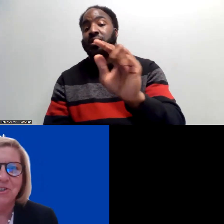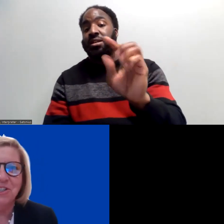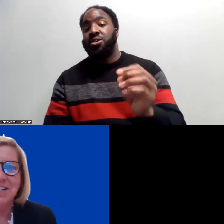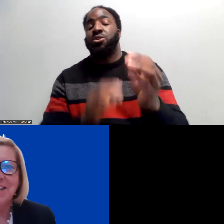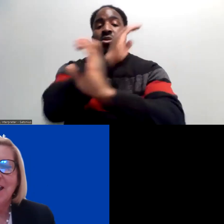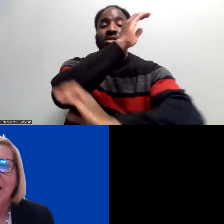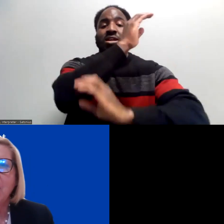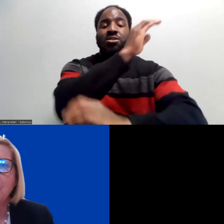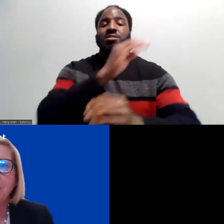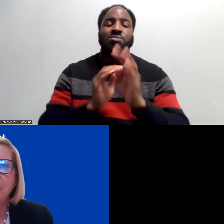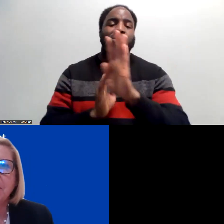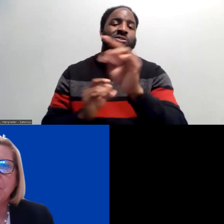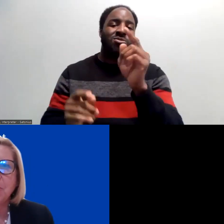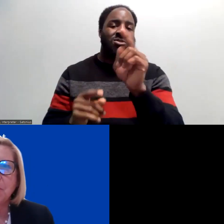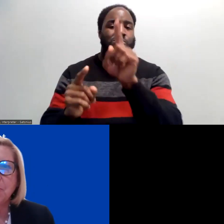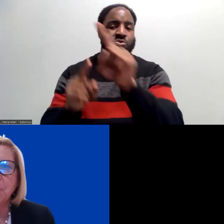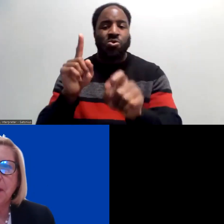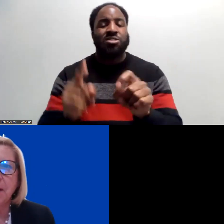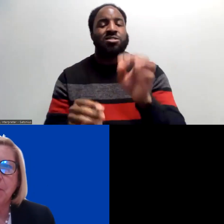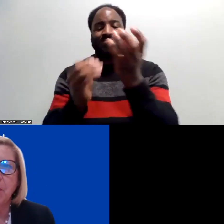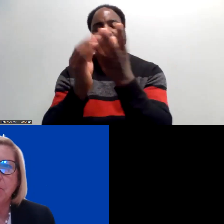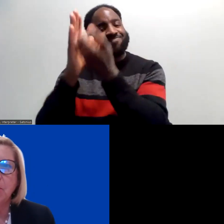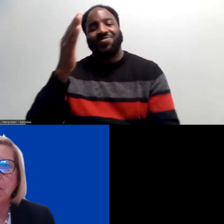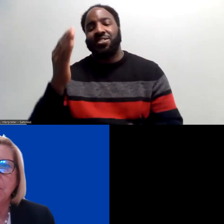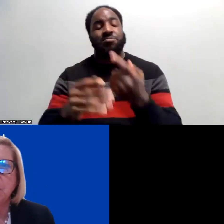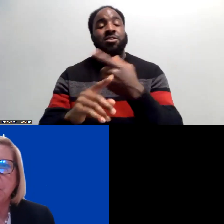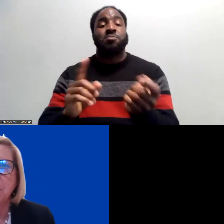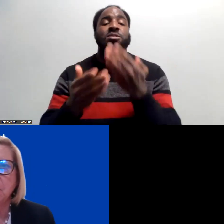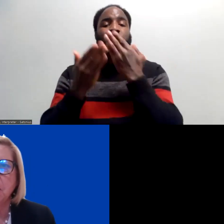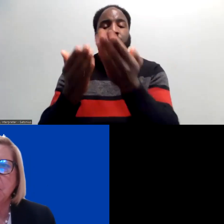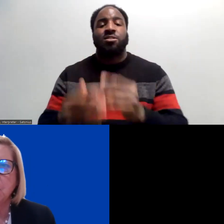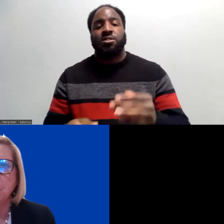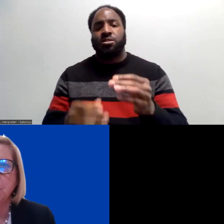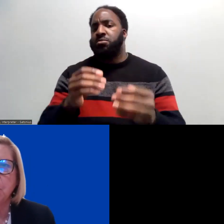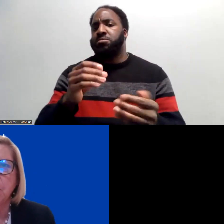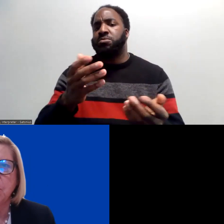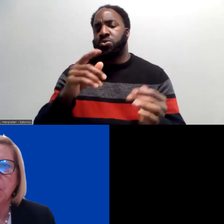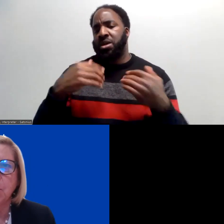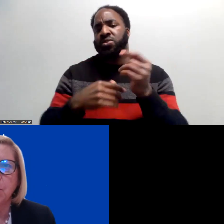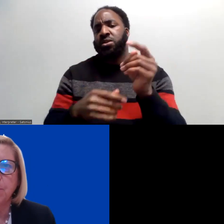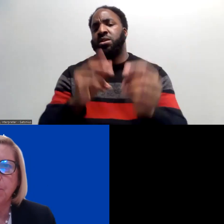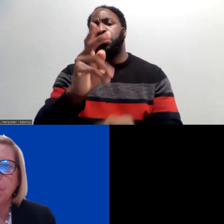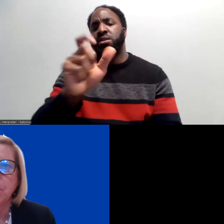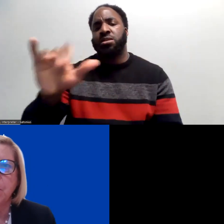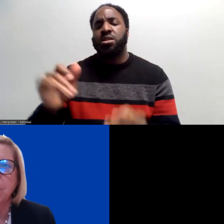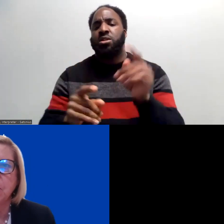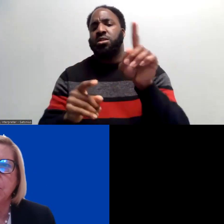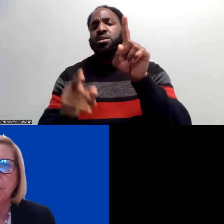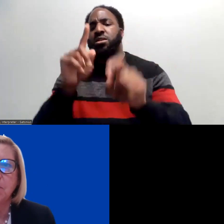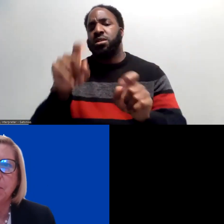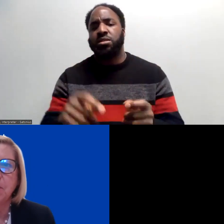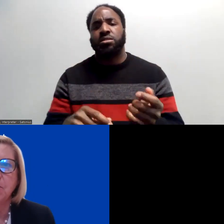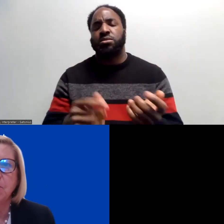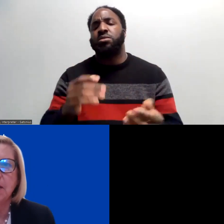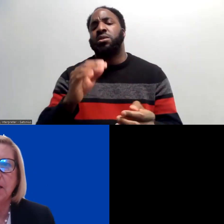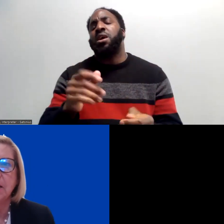that question. The next question is from Kelly Bond. Could anyone speak to your connection with Blue Zones? I work with Blue Zones project and would